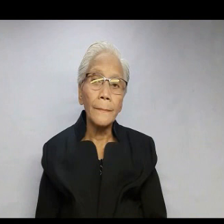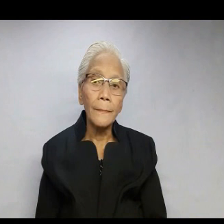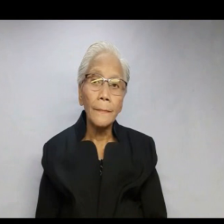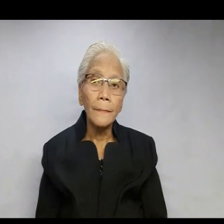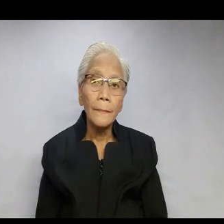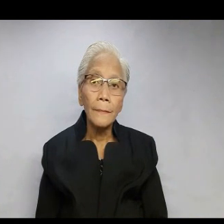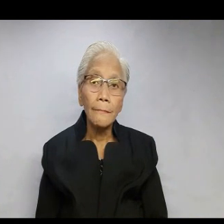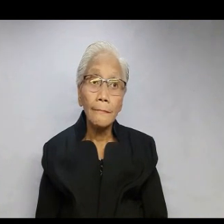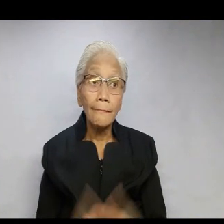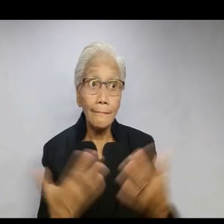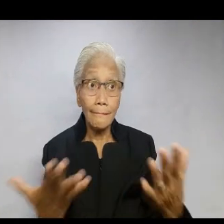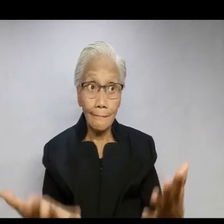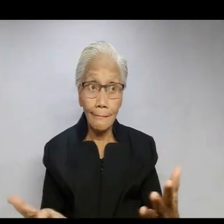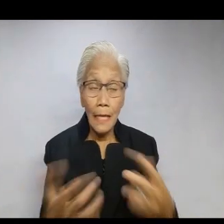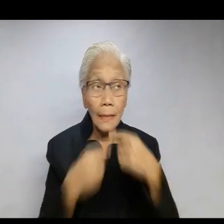KSBJ FM